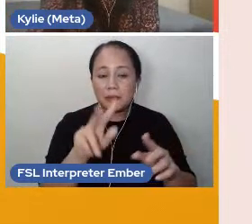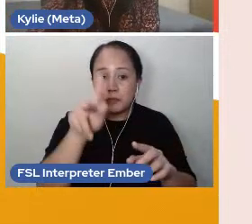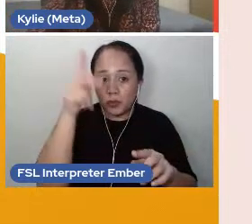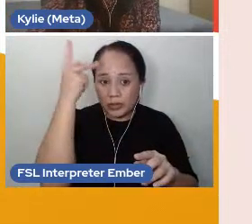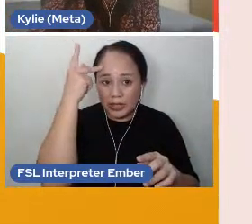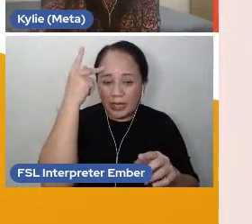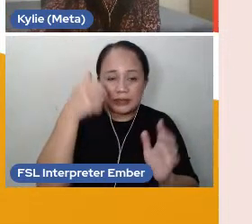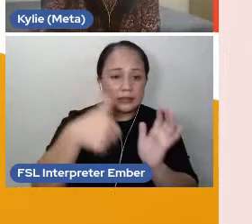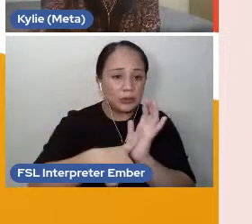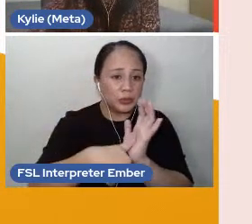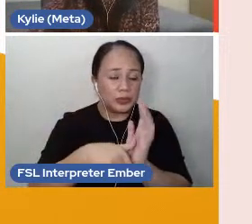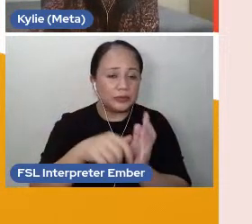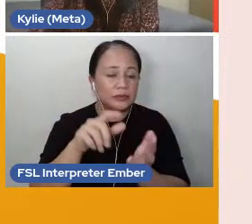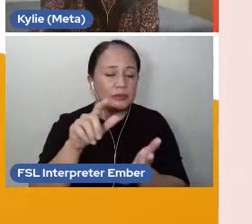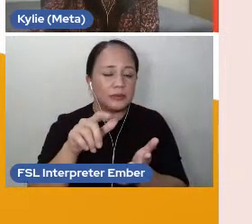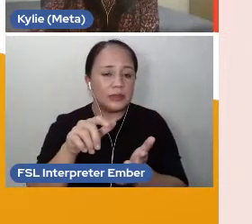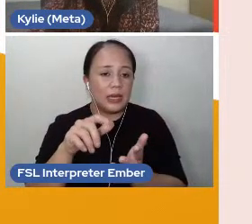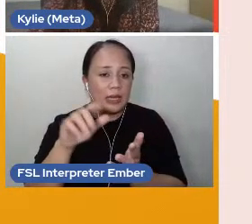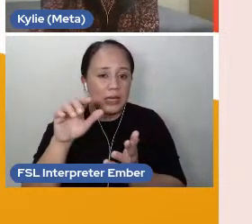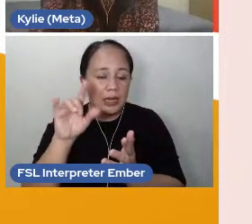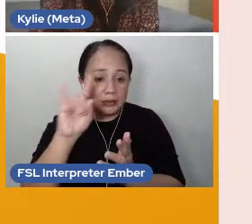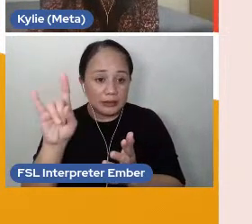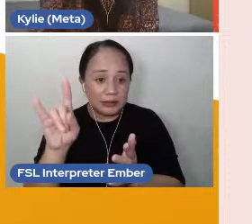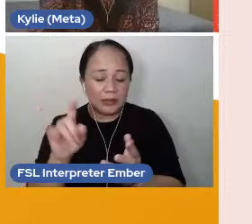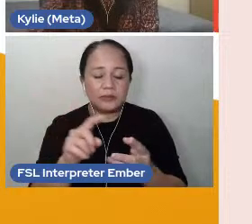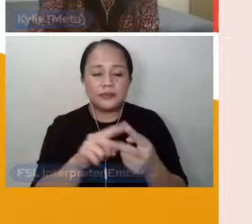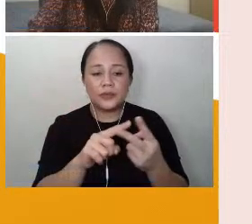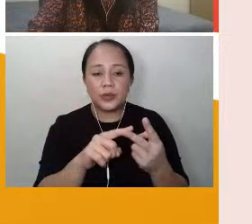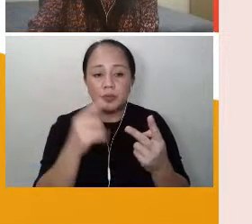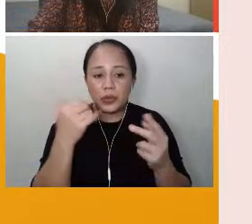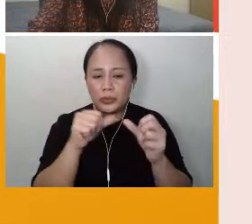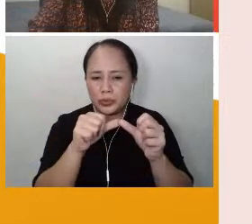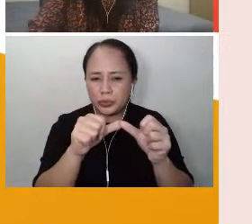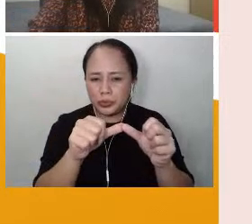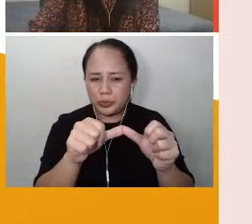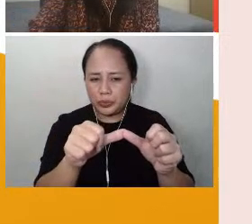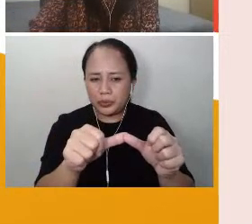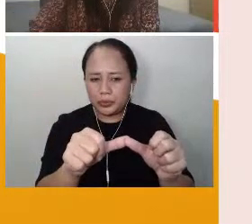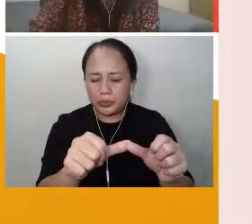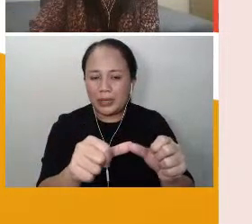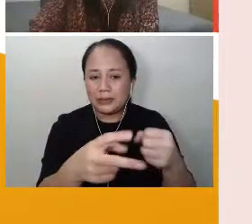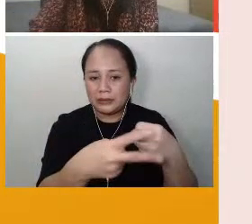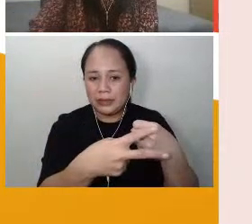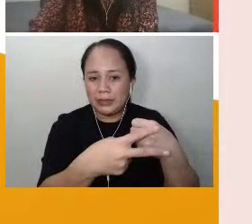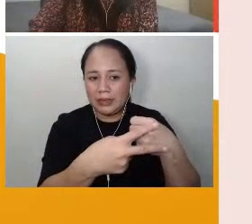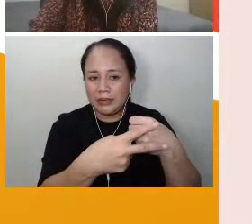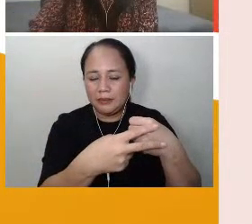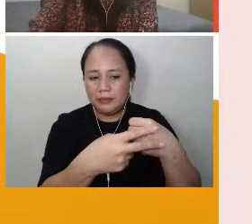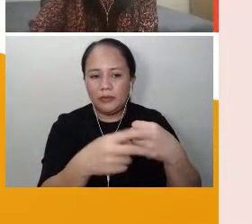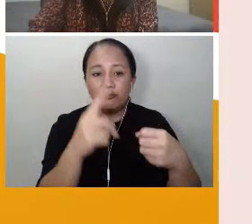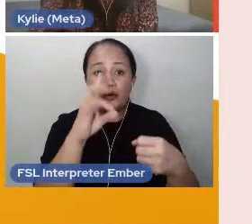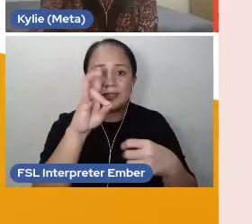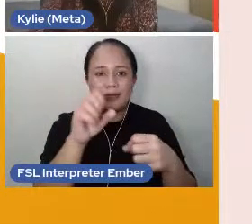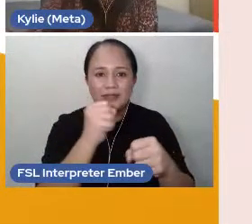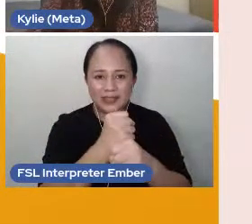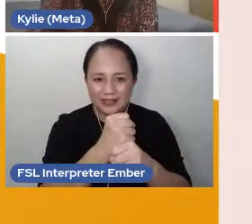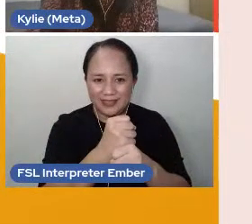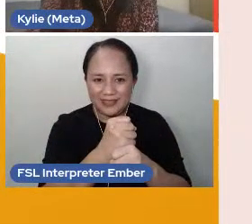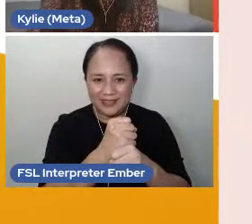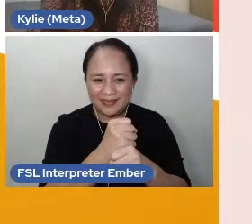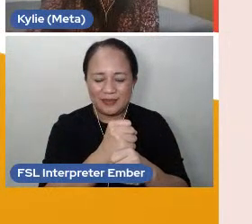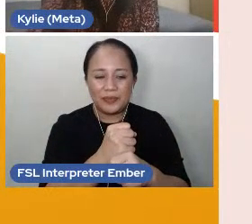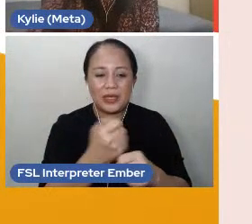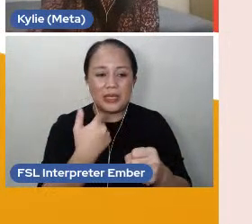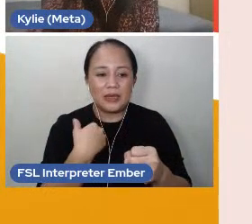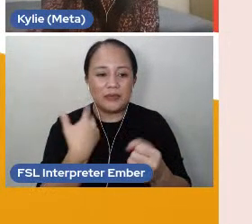and electoral ads. So political and electoral ads will remain archived in the ad library for 7 years, even